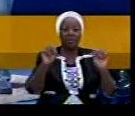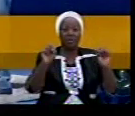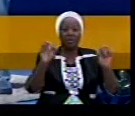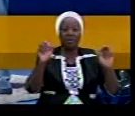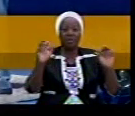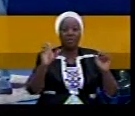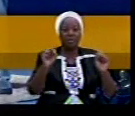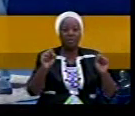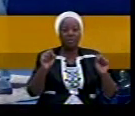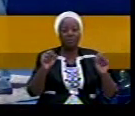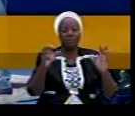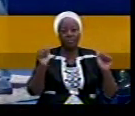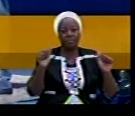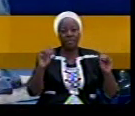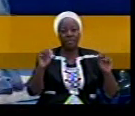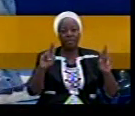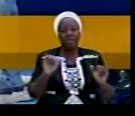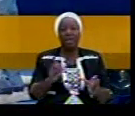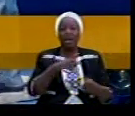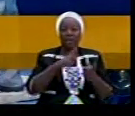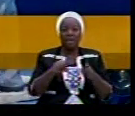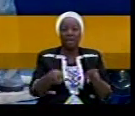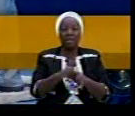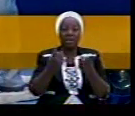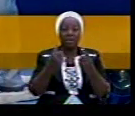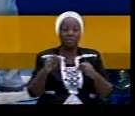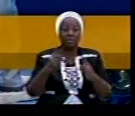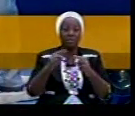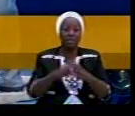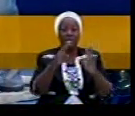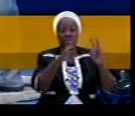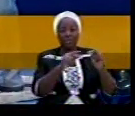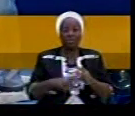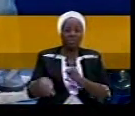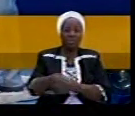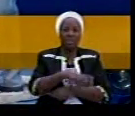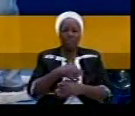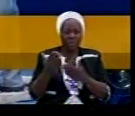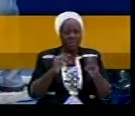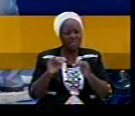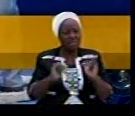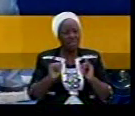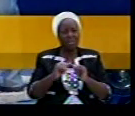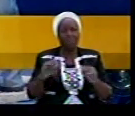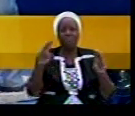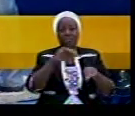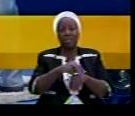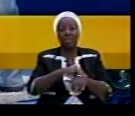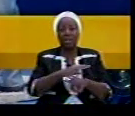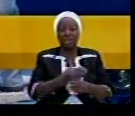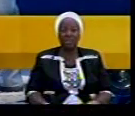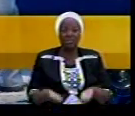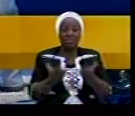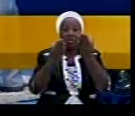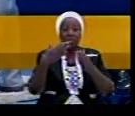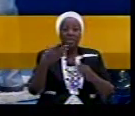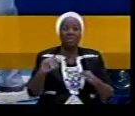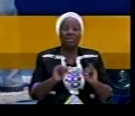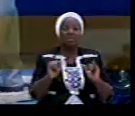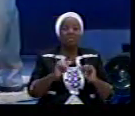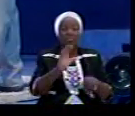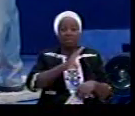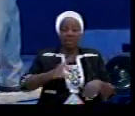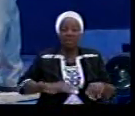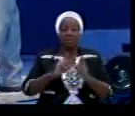this city today, bringing the same message, exalting the same Christ, talking about the